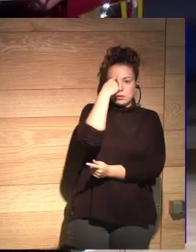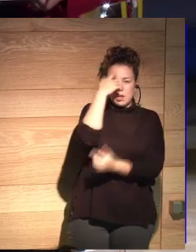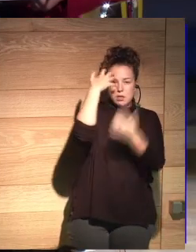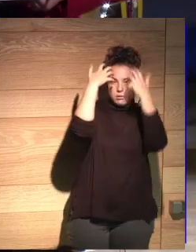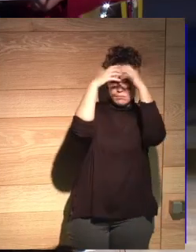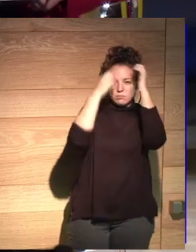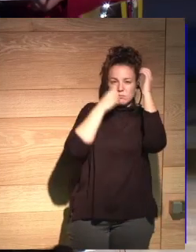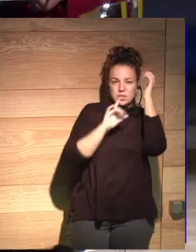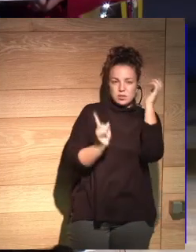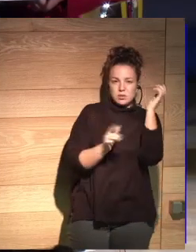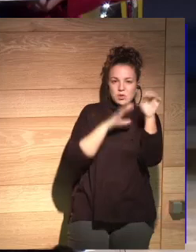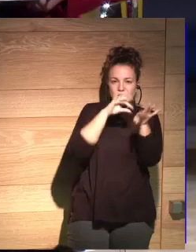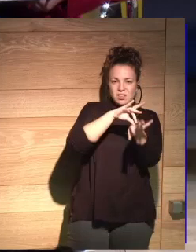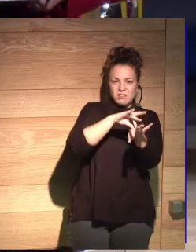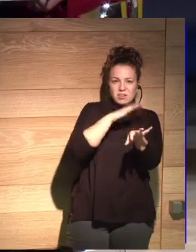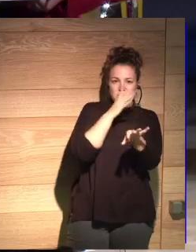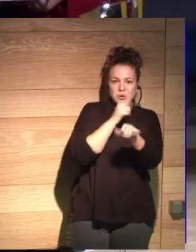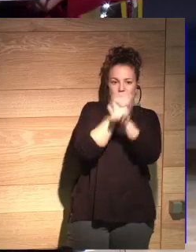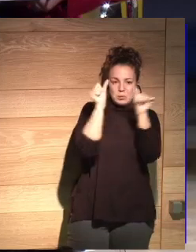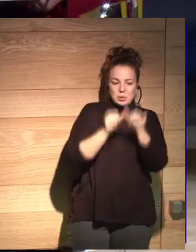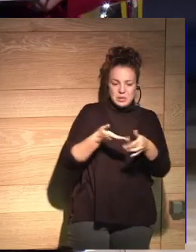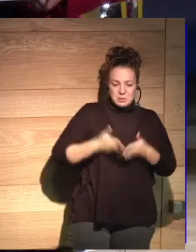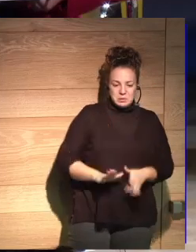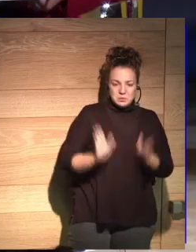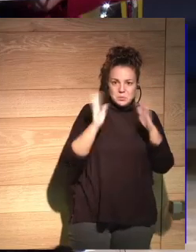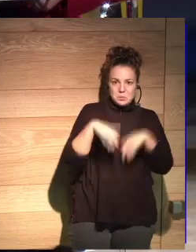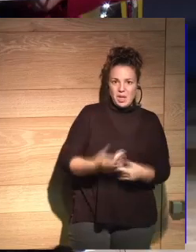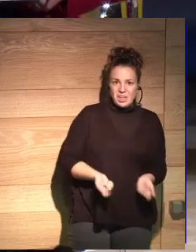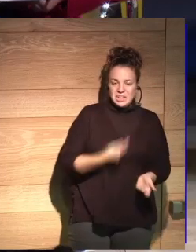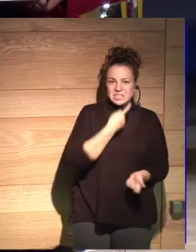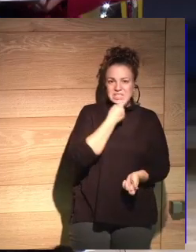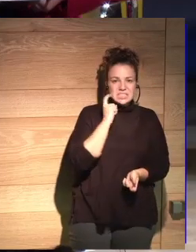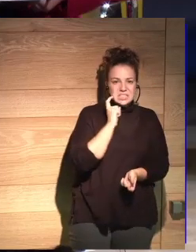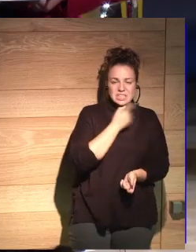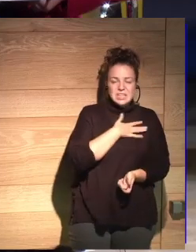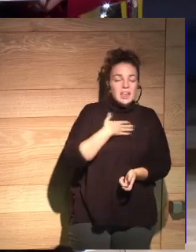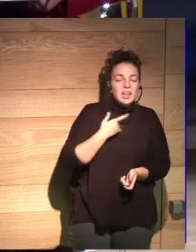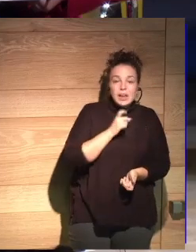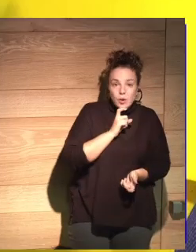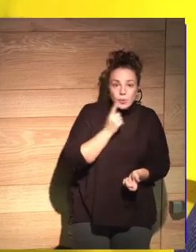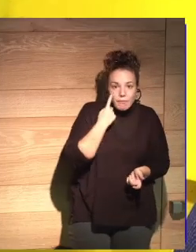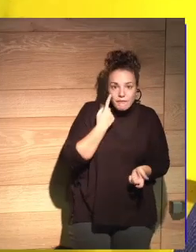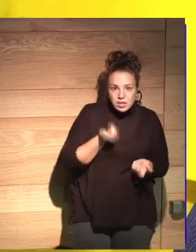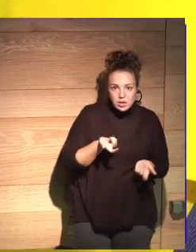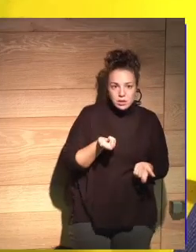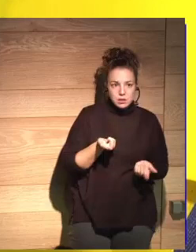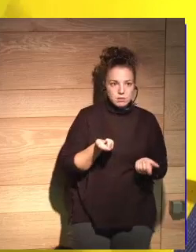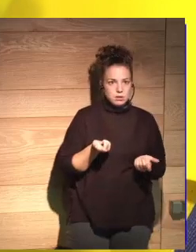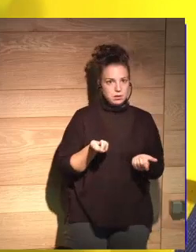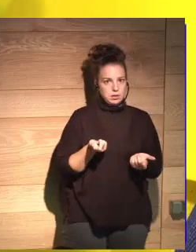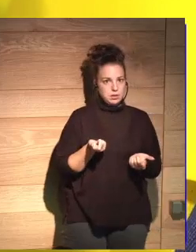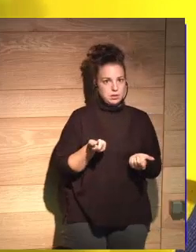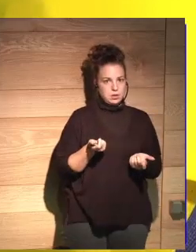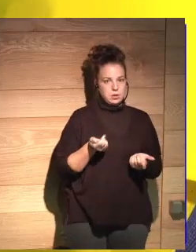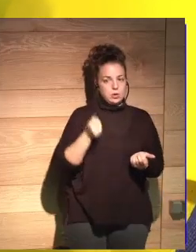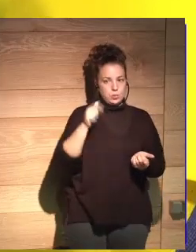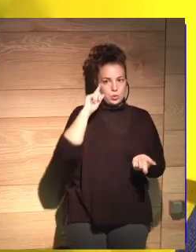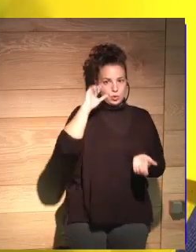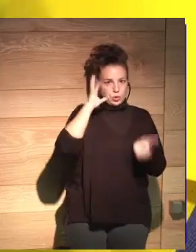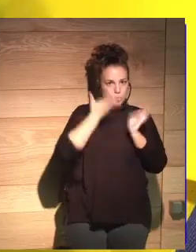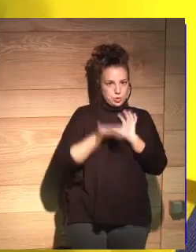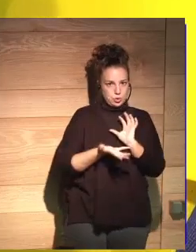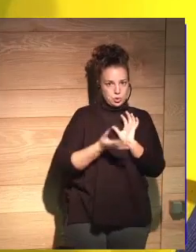before a sick person, mentally sick, because we don't have a model of children. How do you want it is? Let's see. So you have to